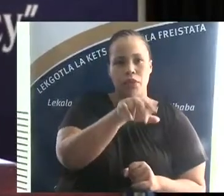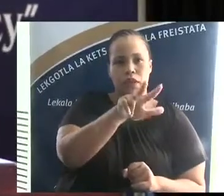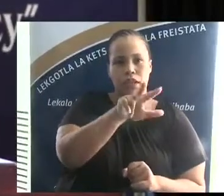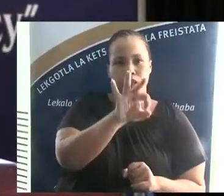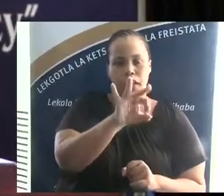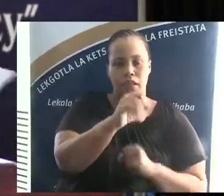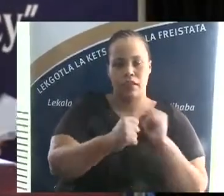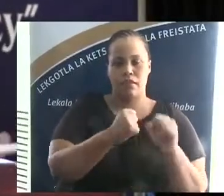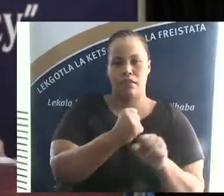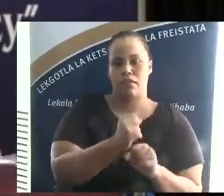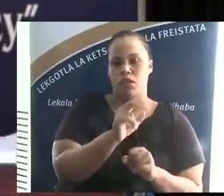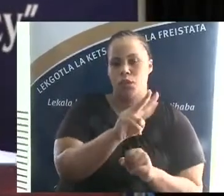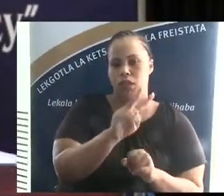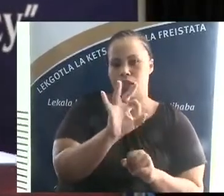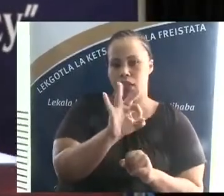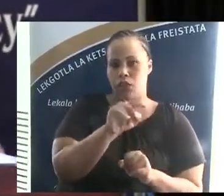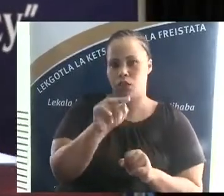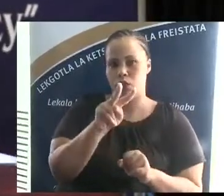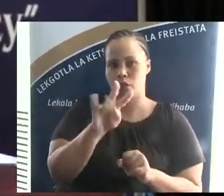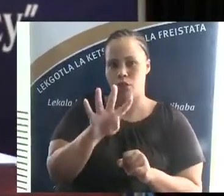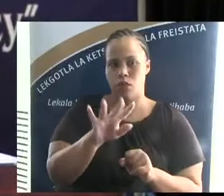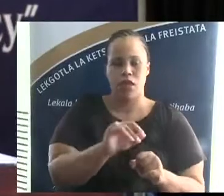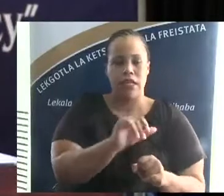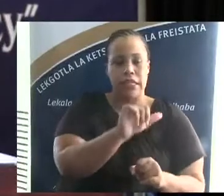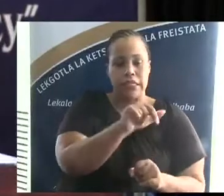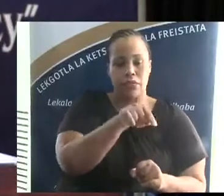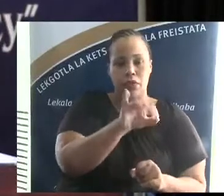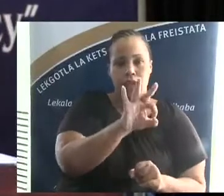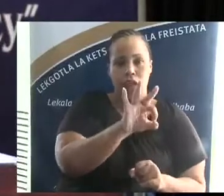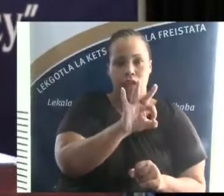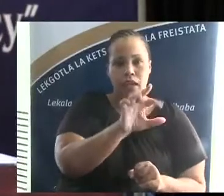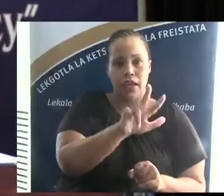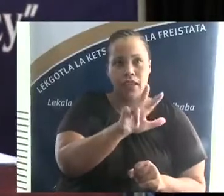in 23-24, and